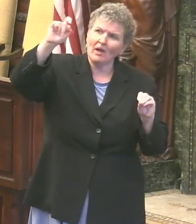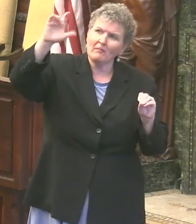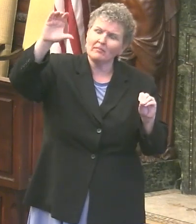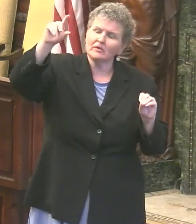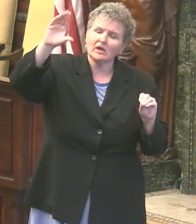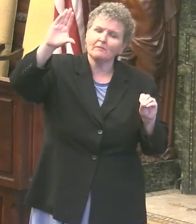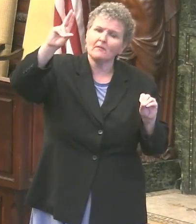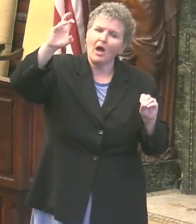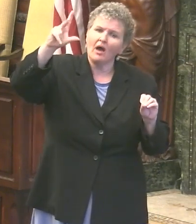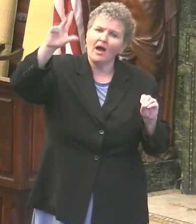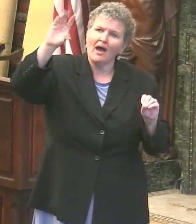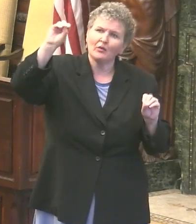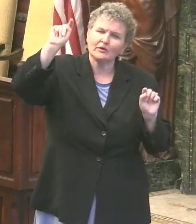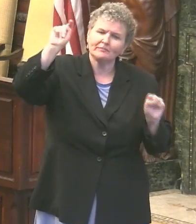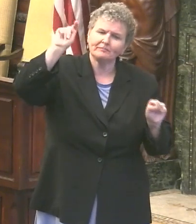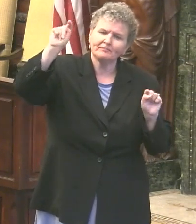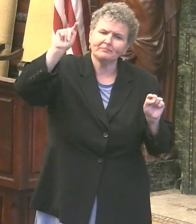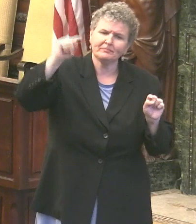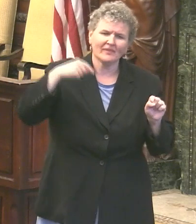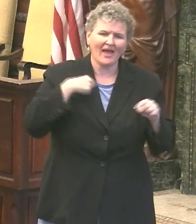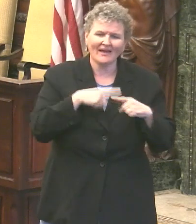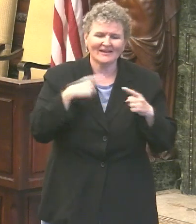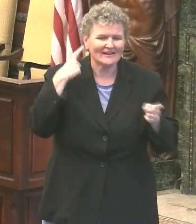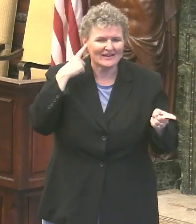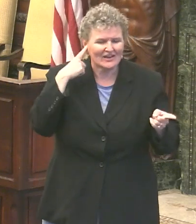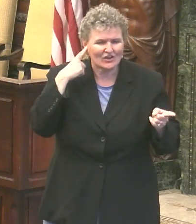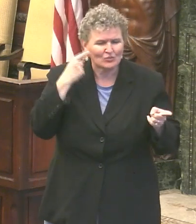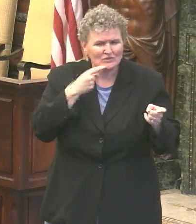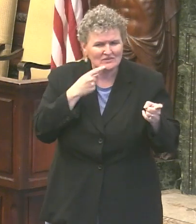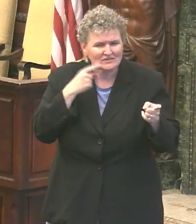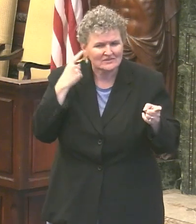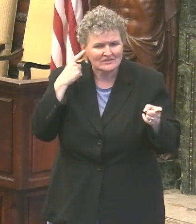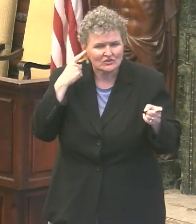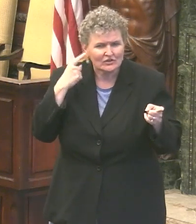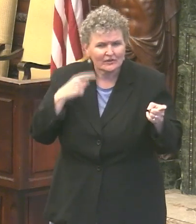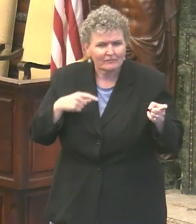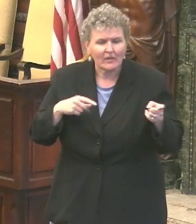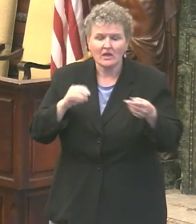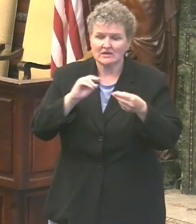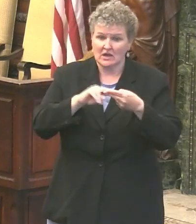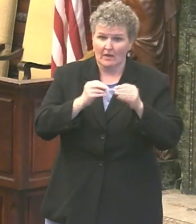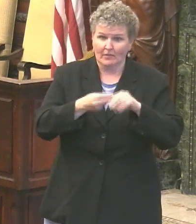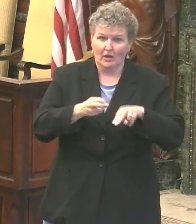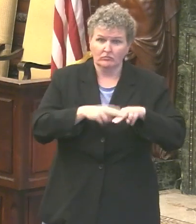I'm sorry, I had trouble hearing you. Say it again. Can you quantify what the rise was